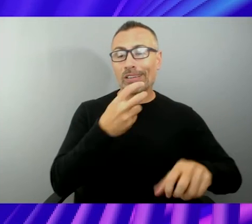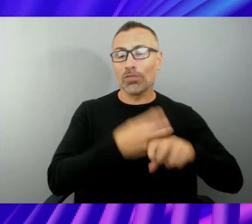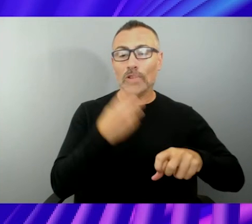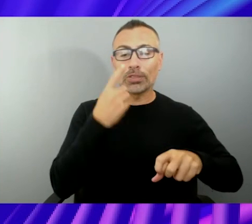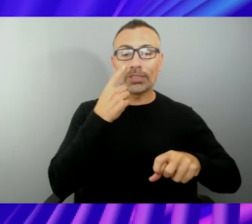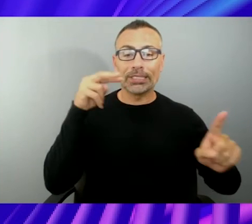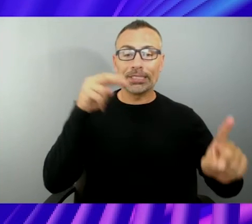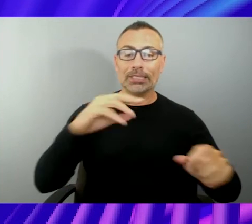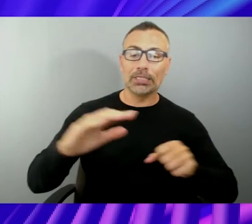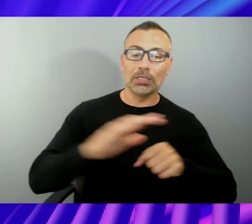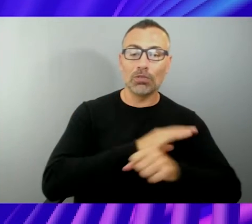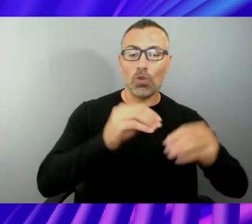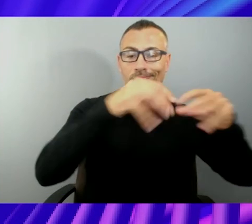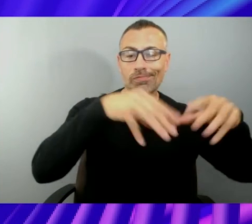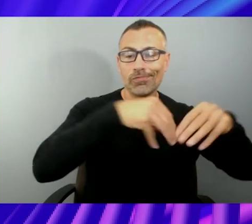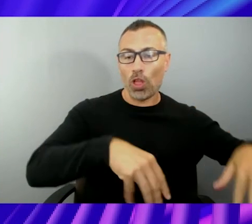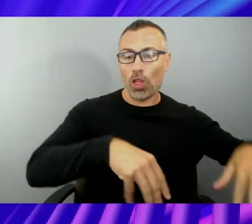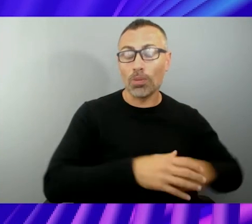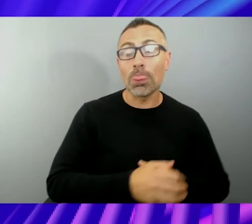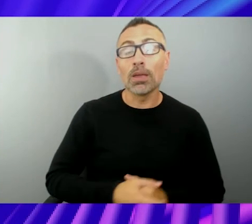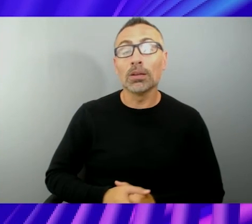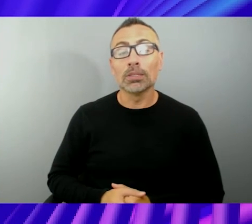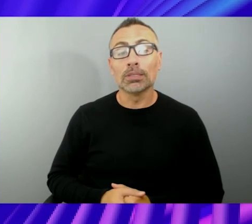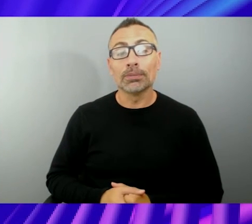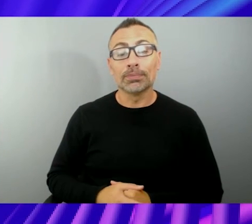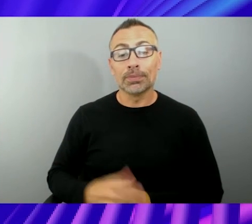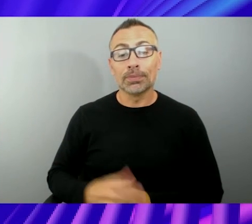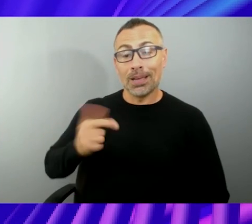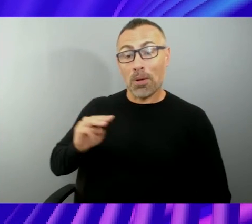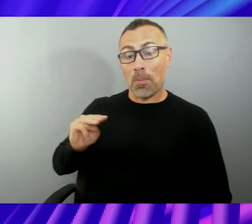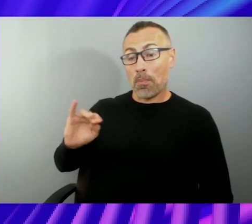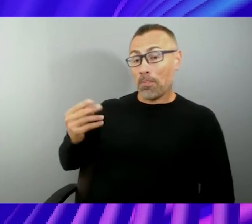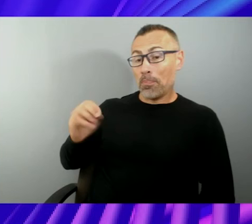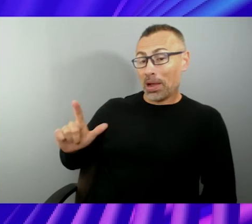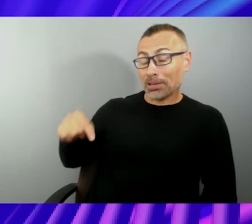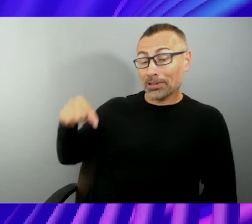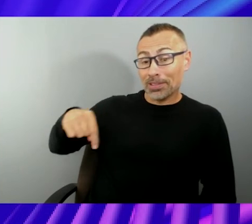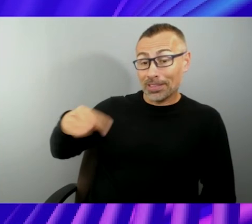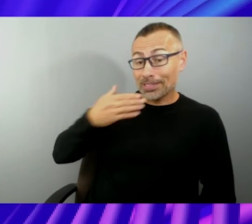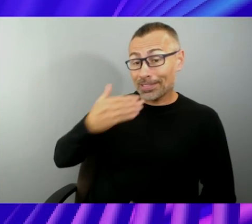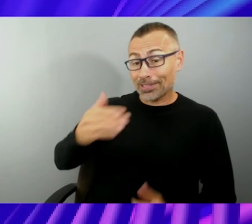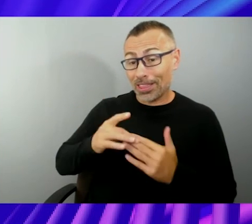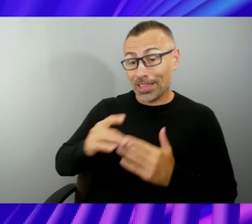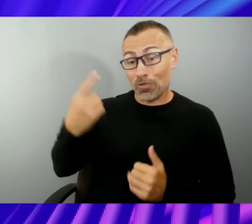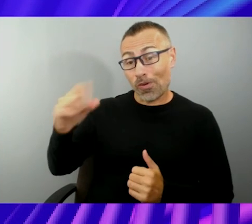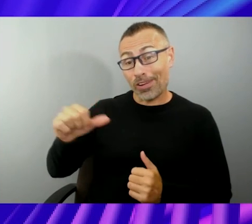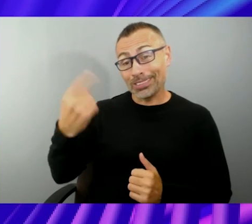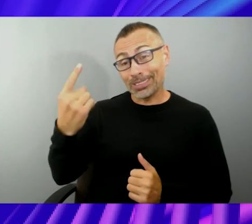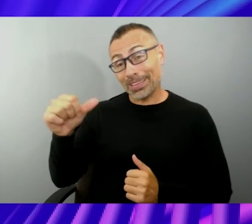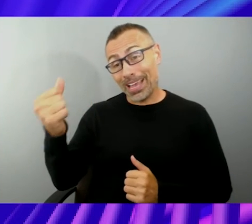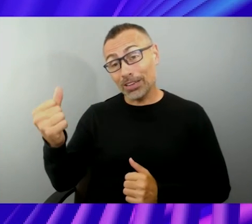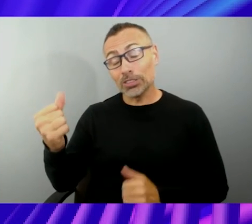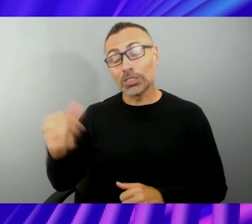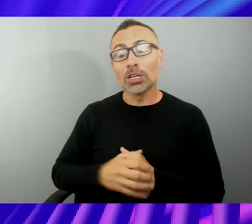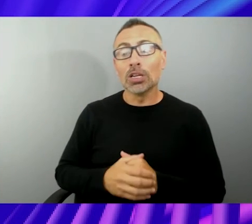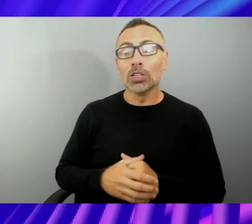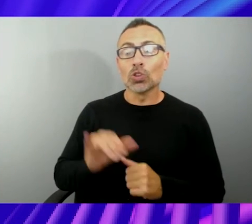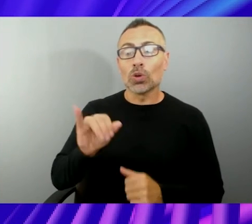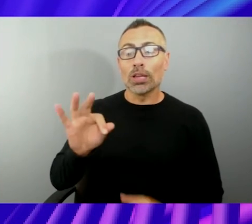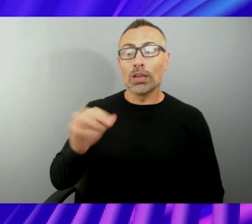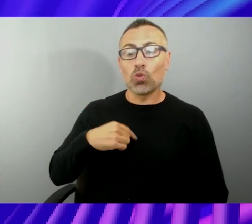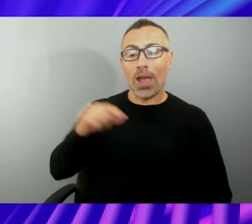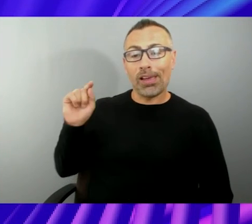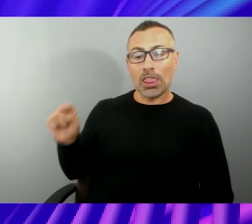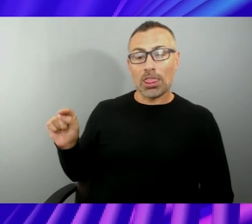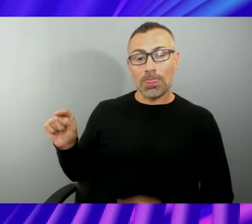segue into something on the other end, right? Where if you have this conductor and somebody were to get out of line, they